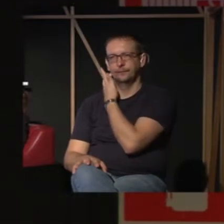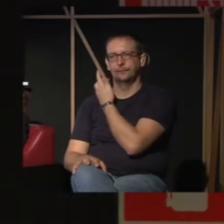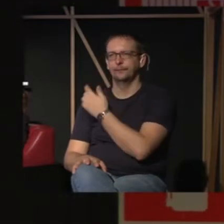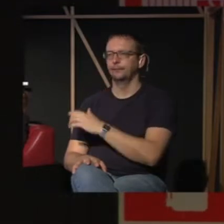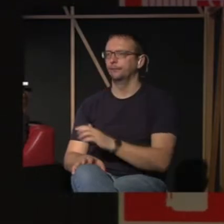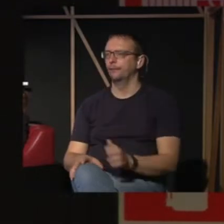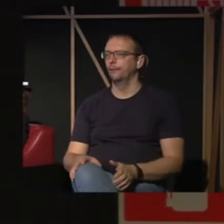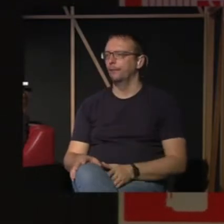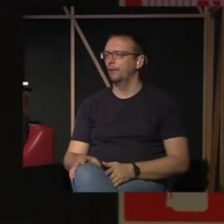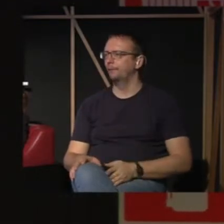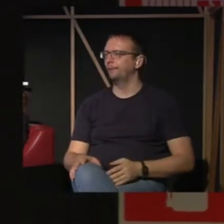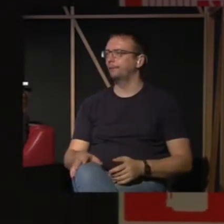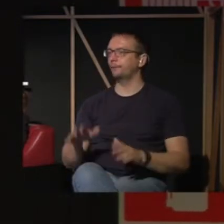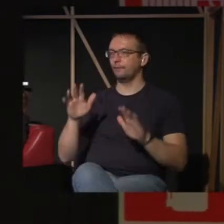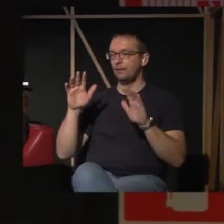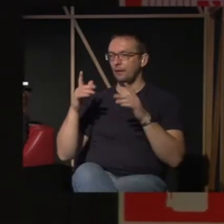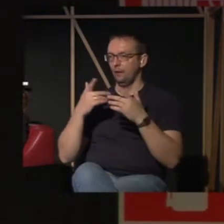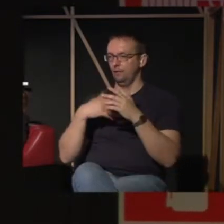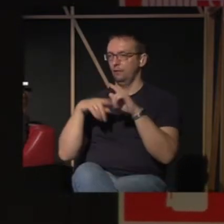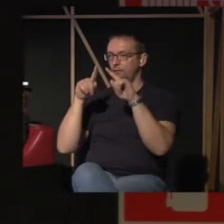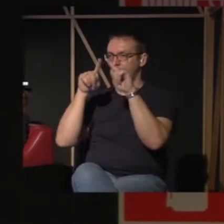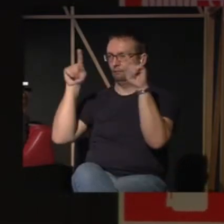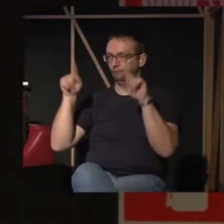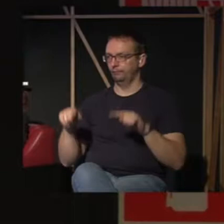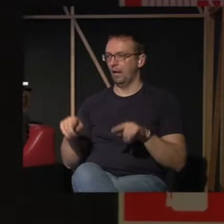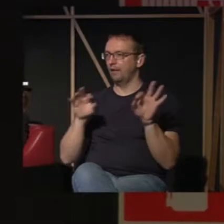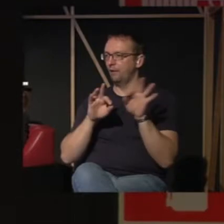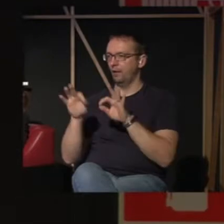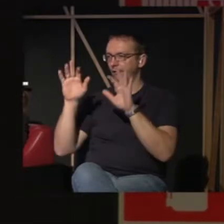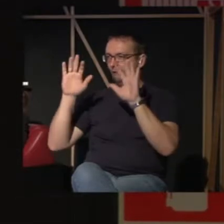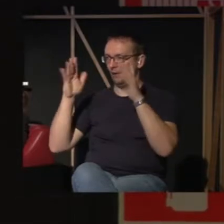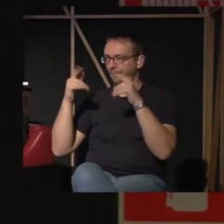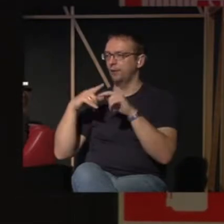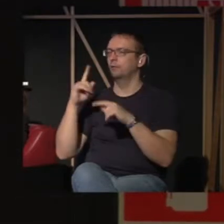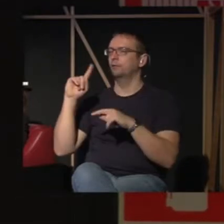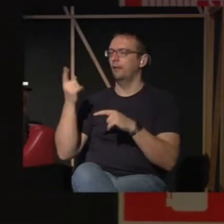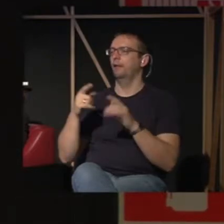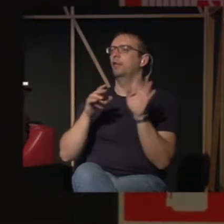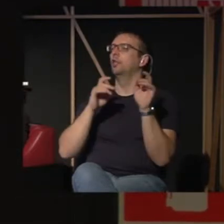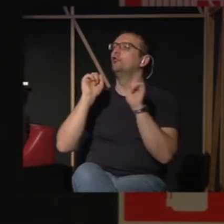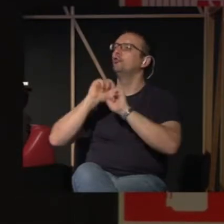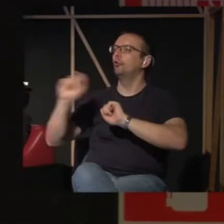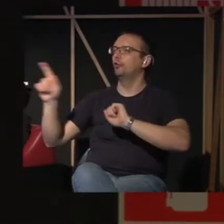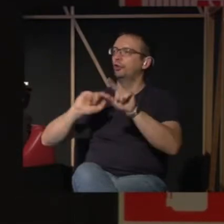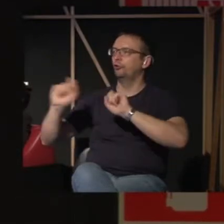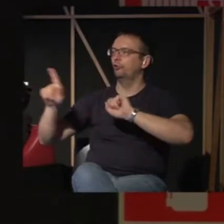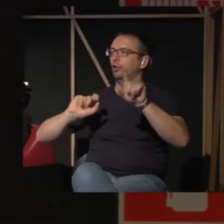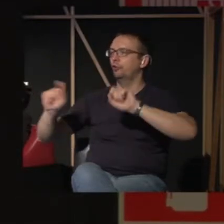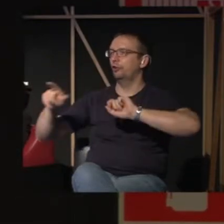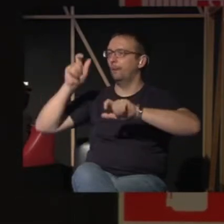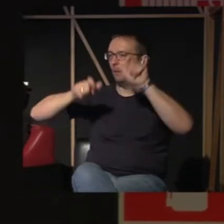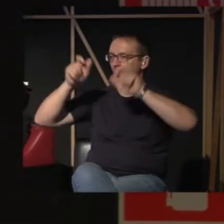available. And it was also distributed to all of the relevant event staff. Again, making sure that our colleagues also